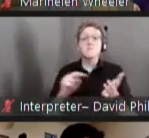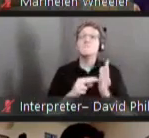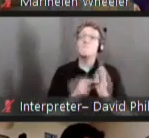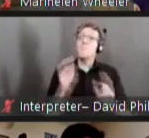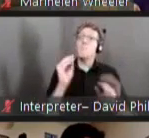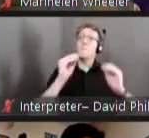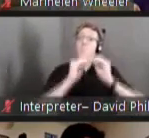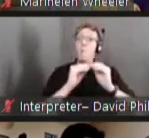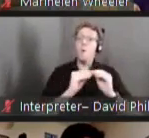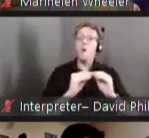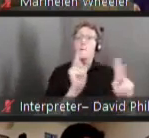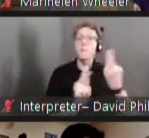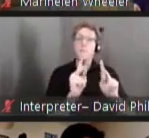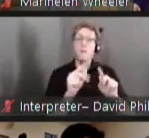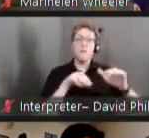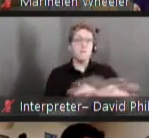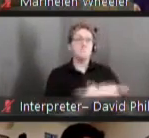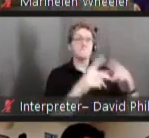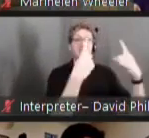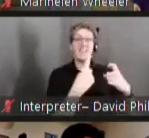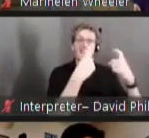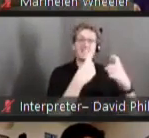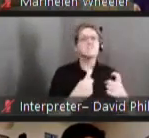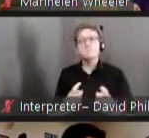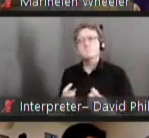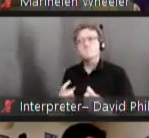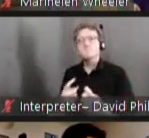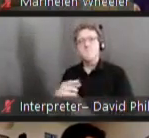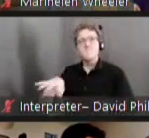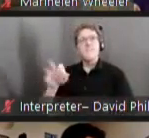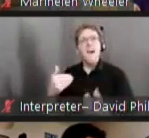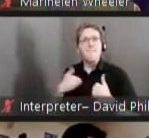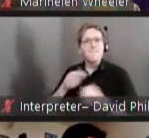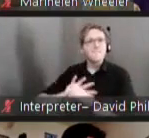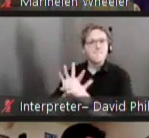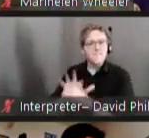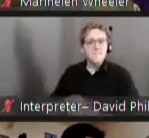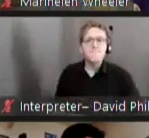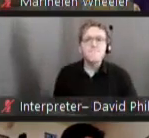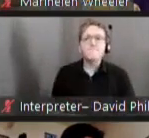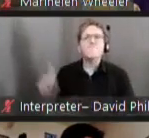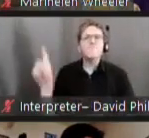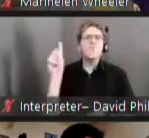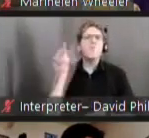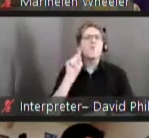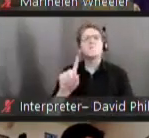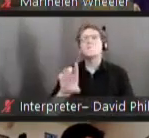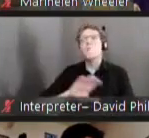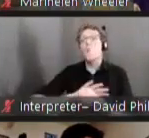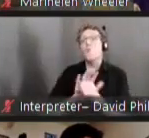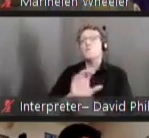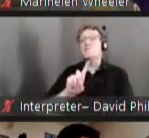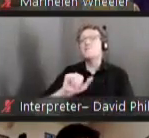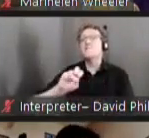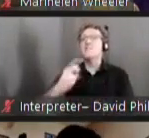as positive and are sick. You just heard from Mark Sexton about the revitalization of our COVID dashboard and sharing some information